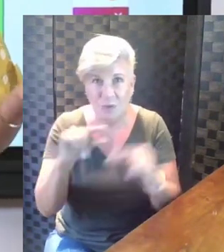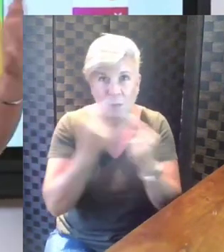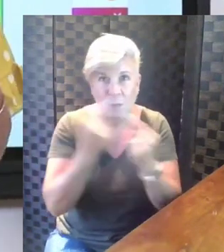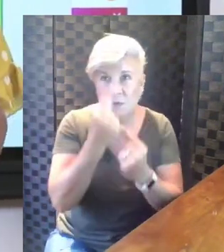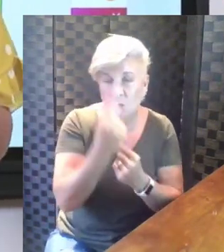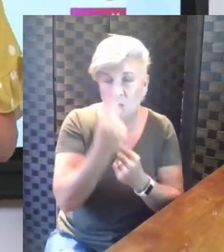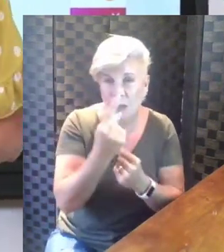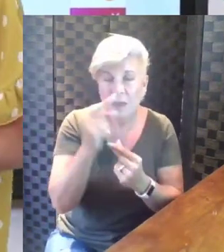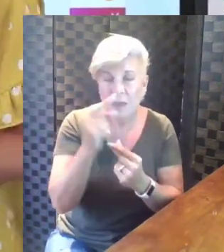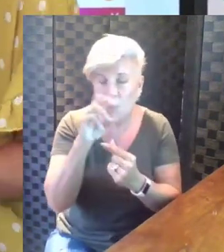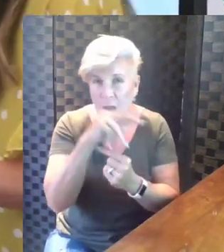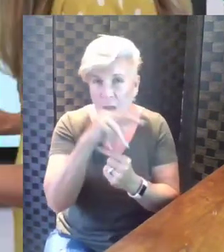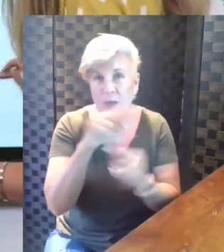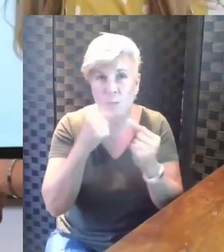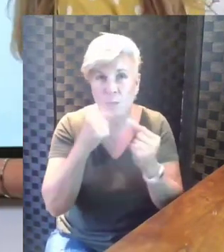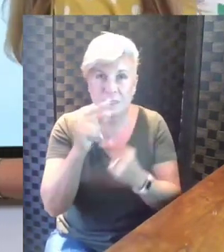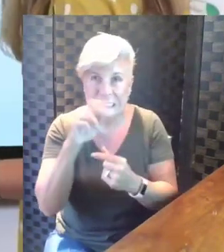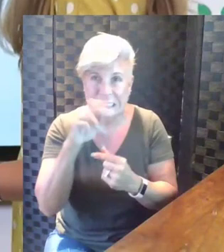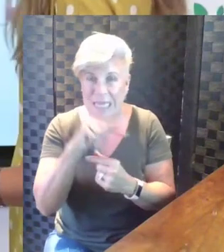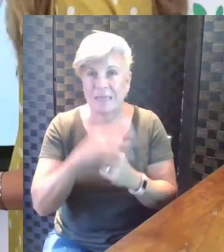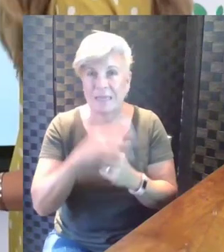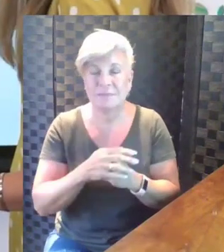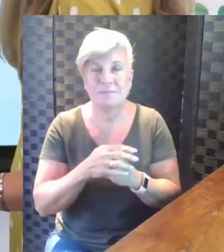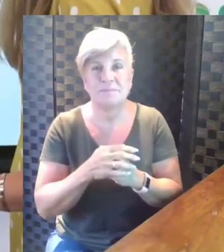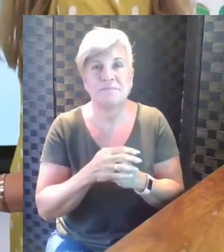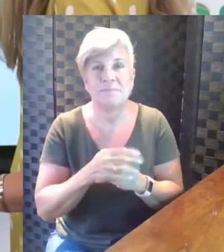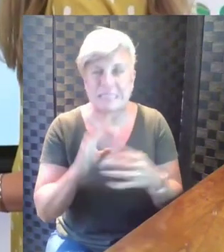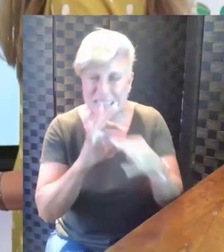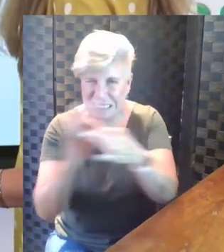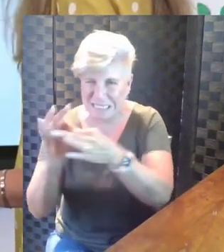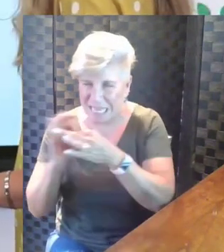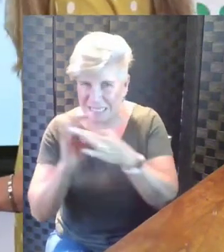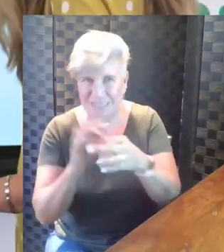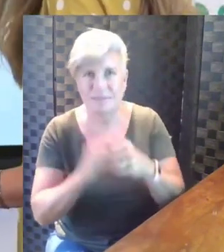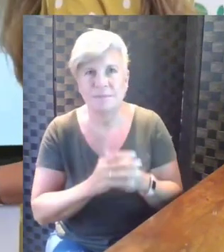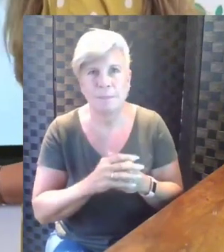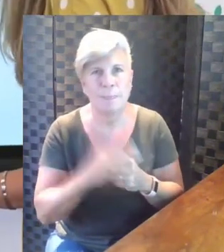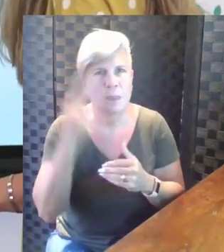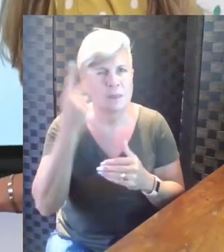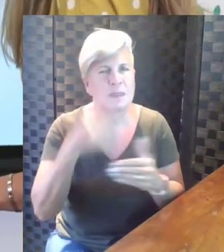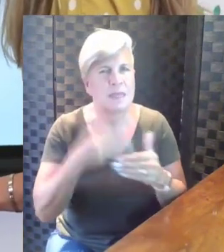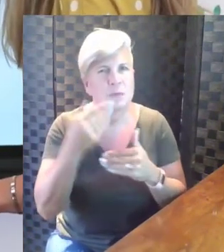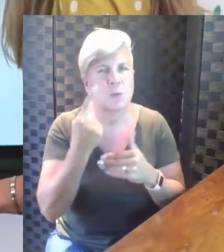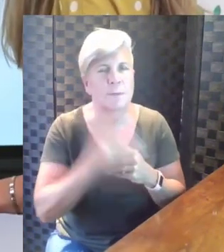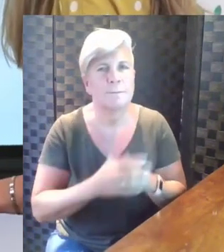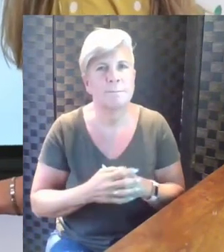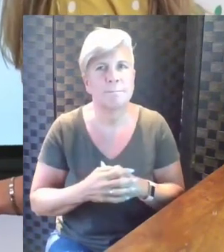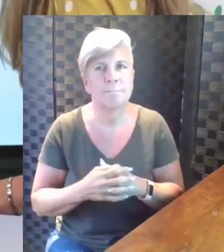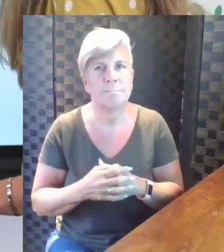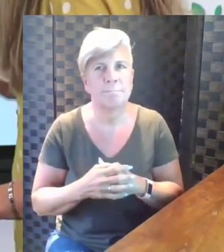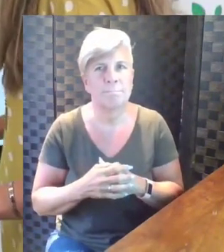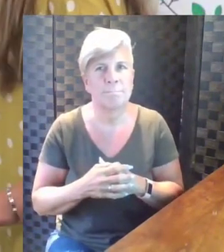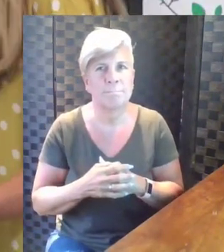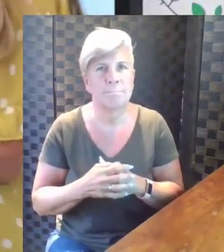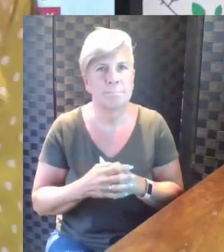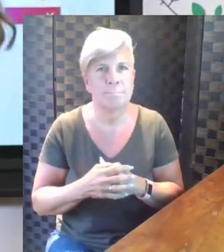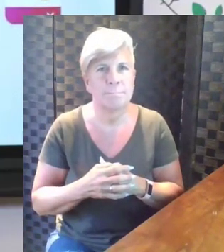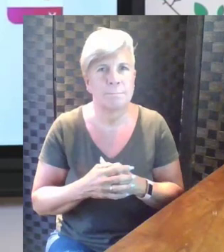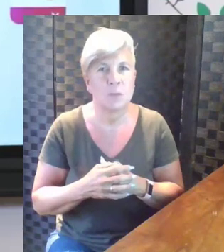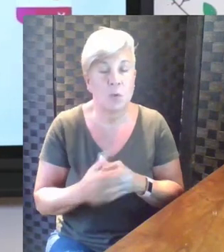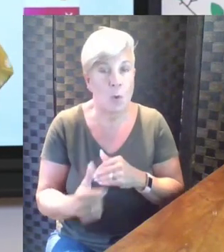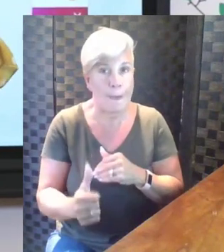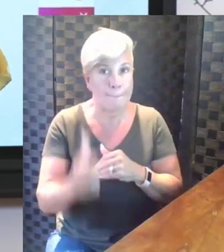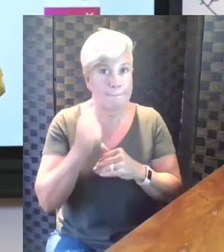of 10. So they all kind of go together. Let's look at the next problem. All right. Now we're